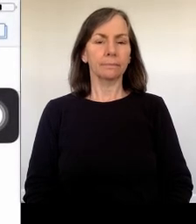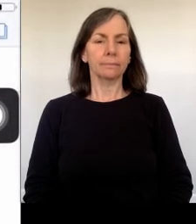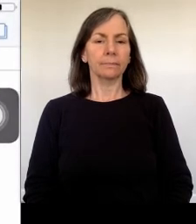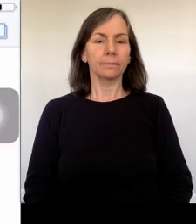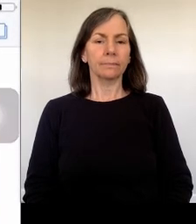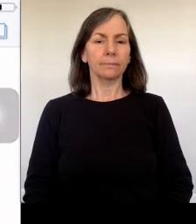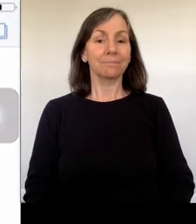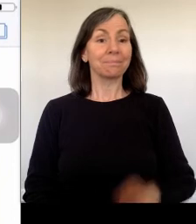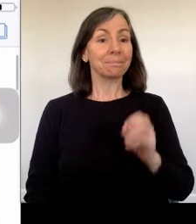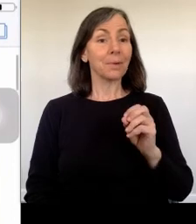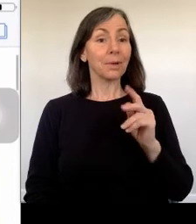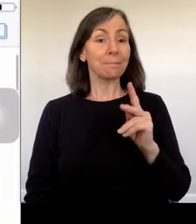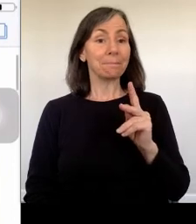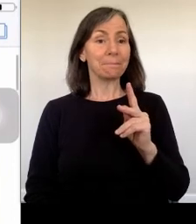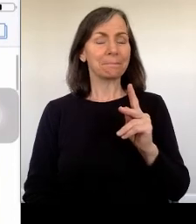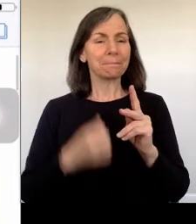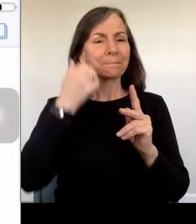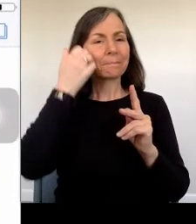Okay.